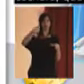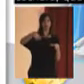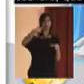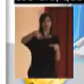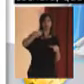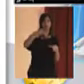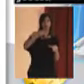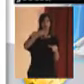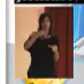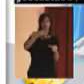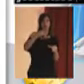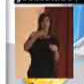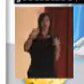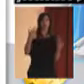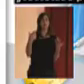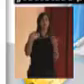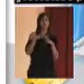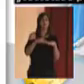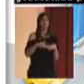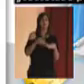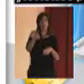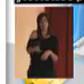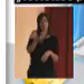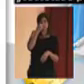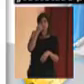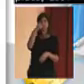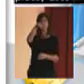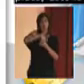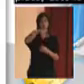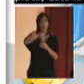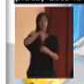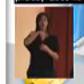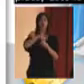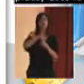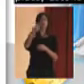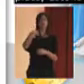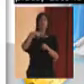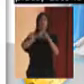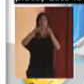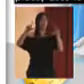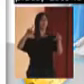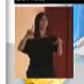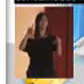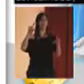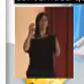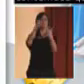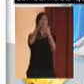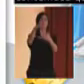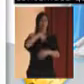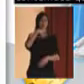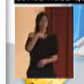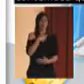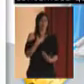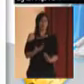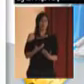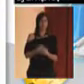She understood this. And also the most important thing is that there is certain content that do not fit in the